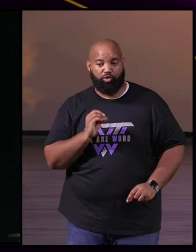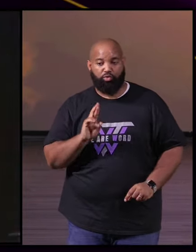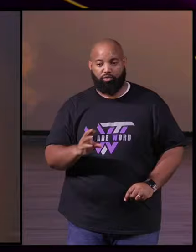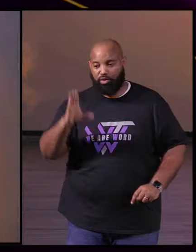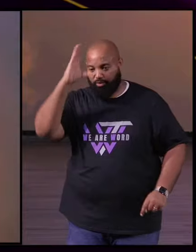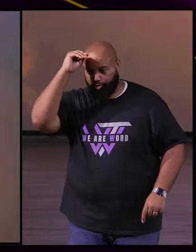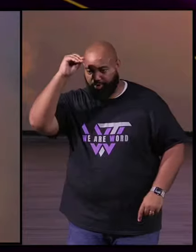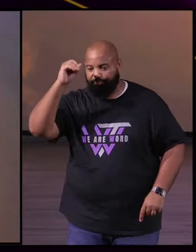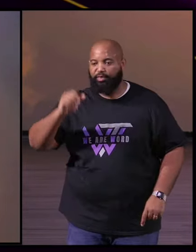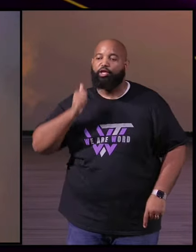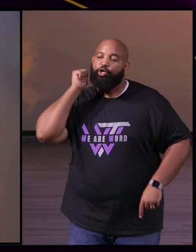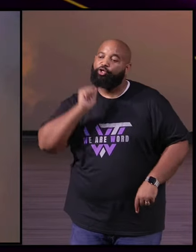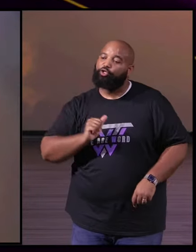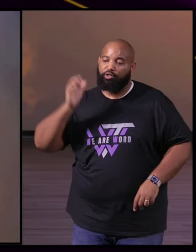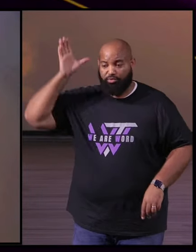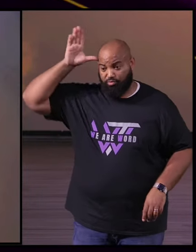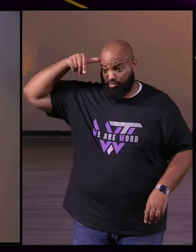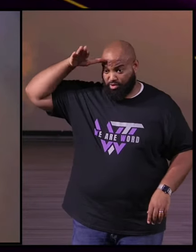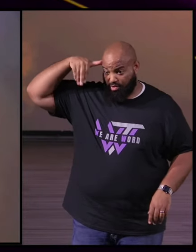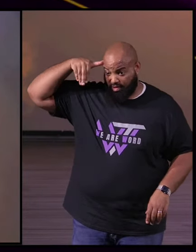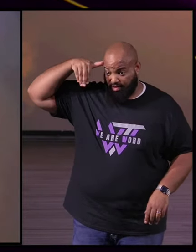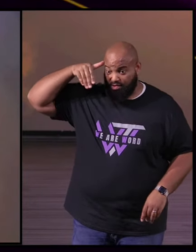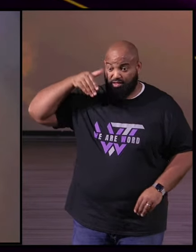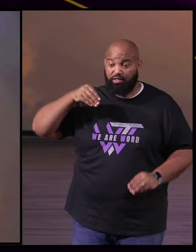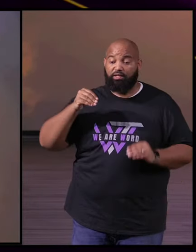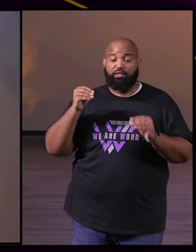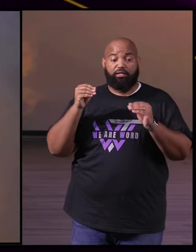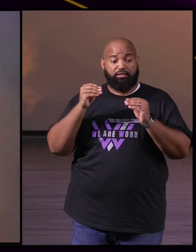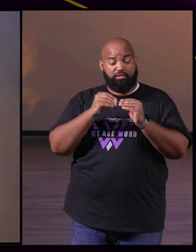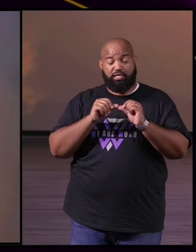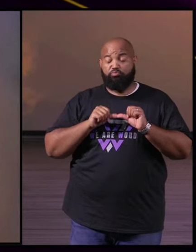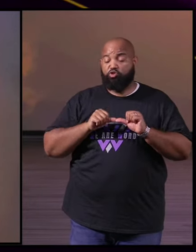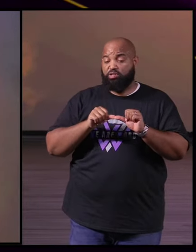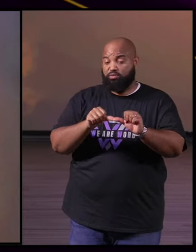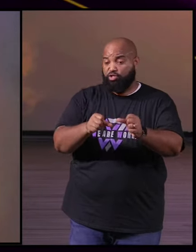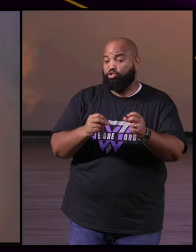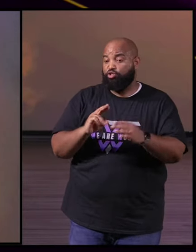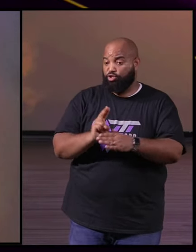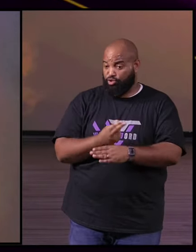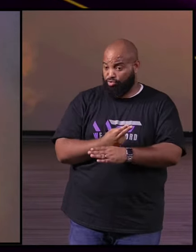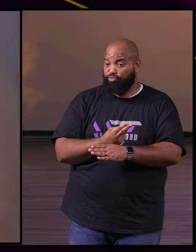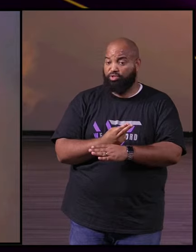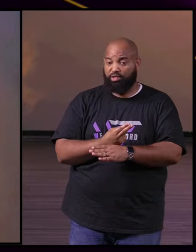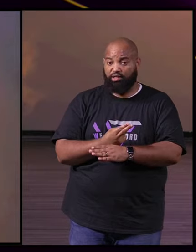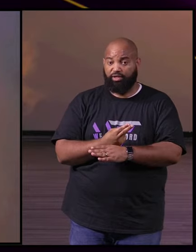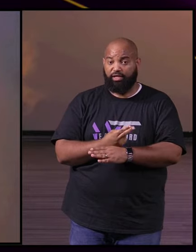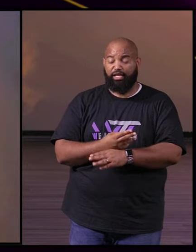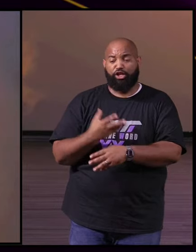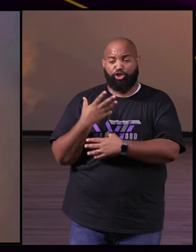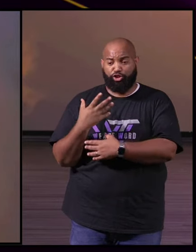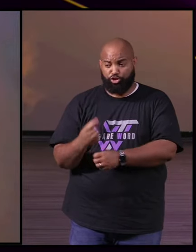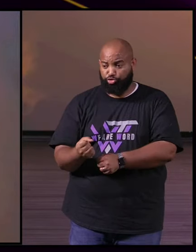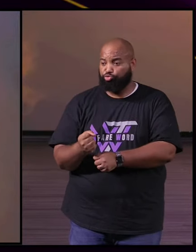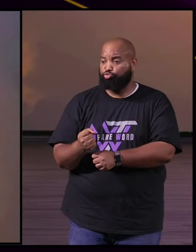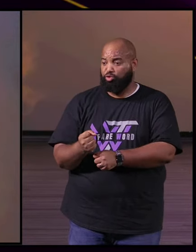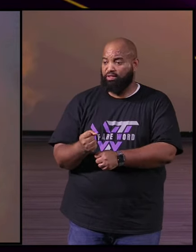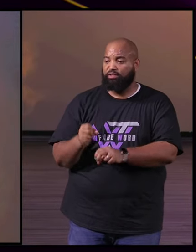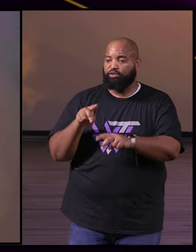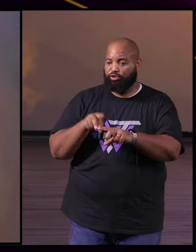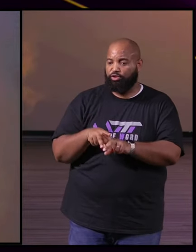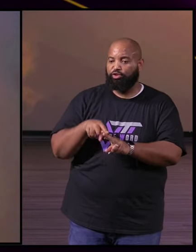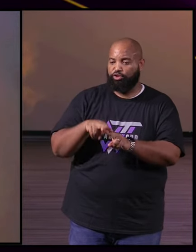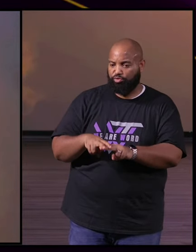Female donkeys were more stable and more trustworthy to